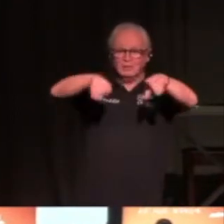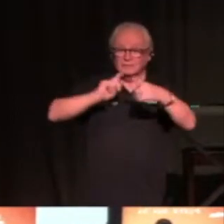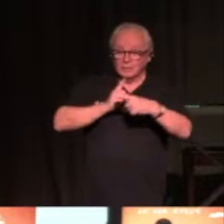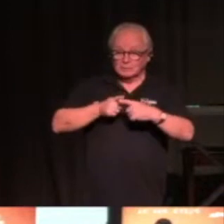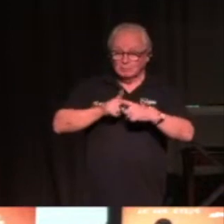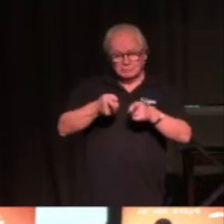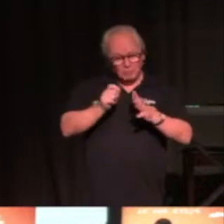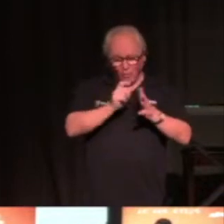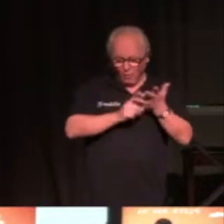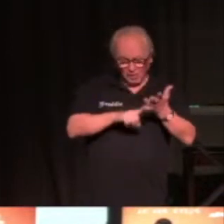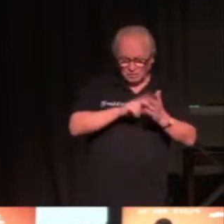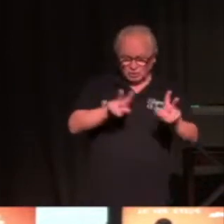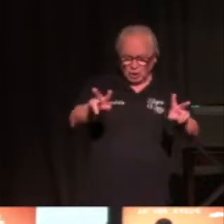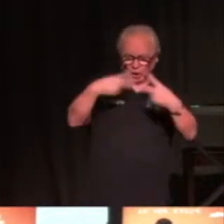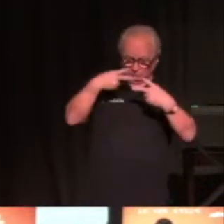natural.